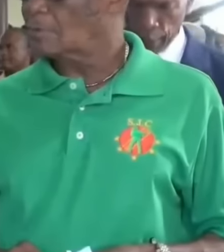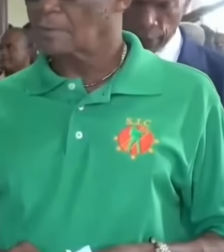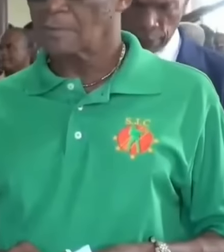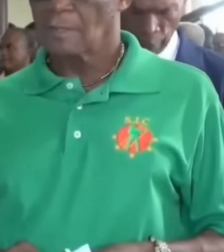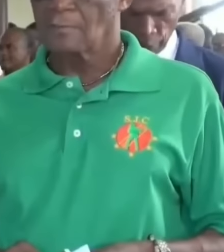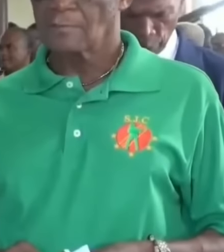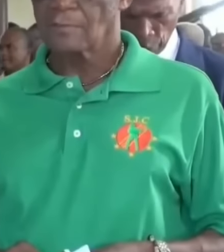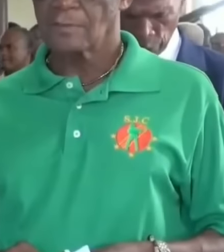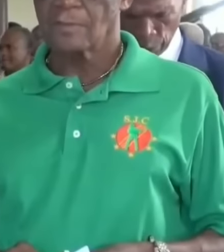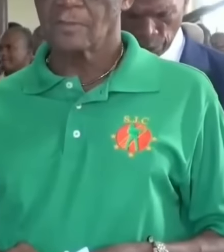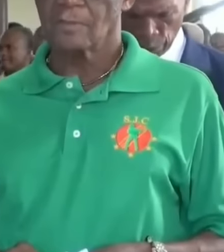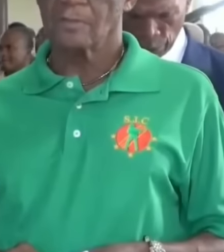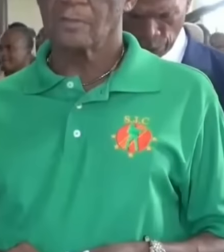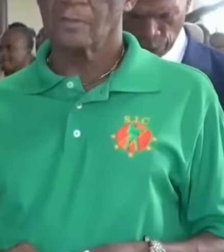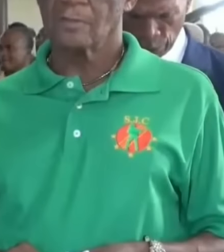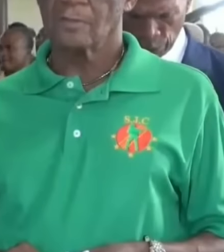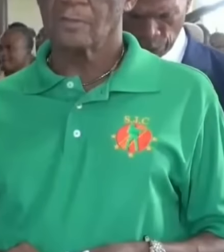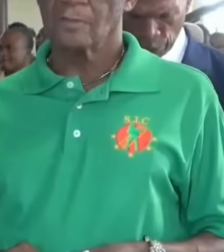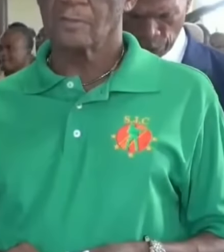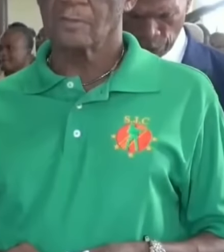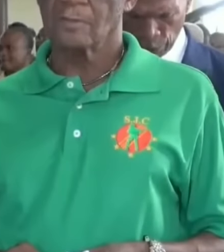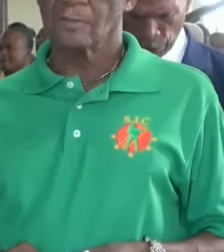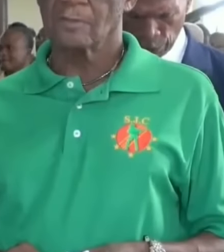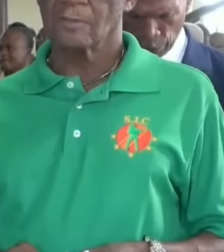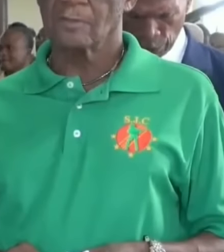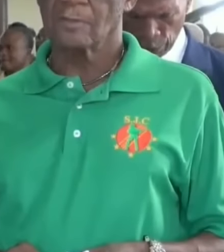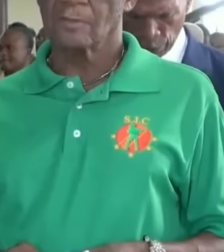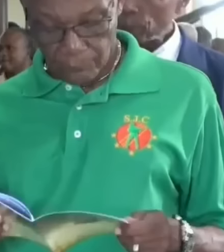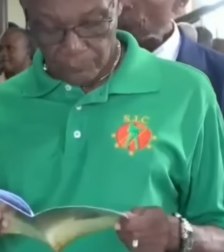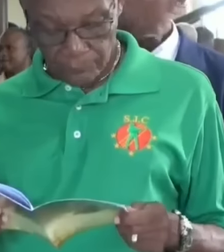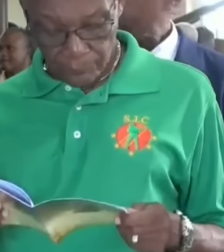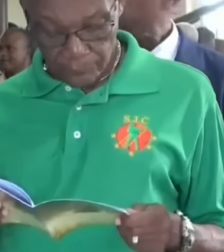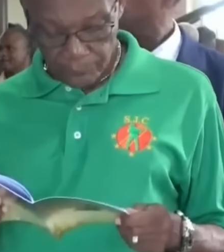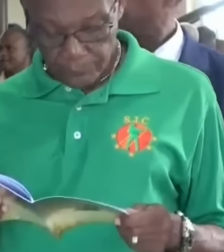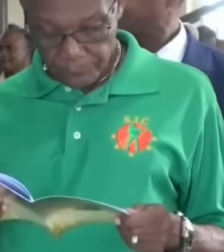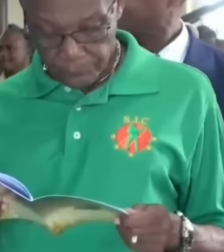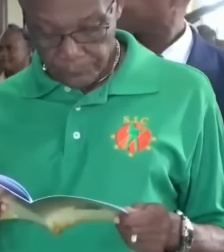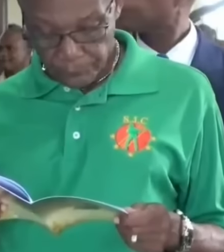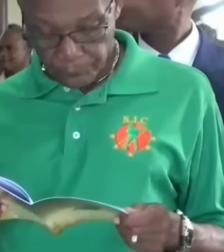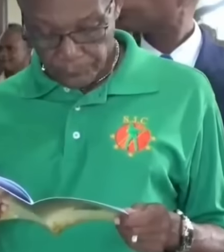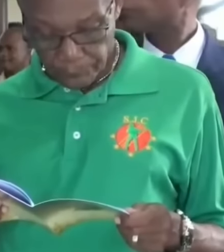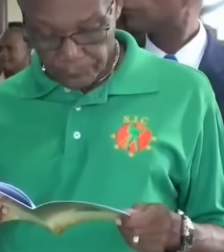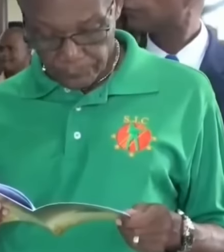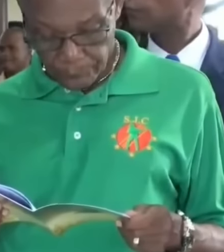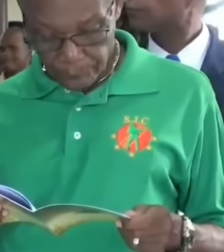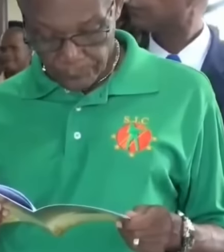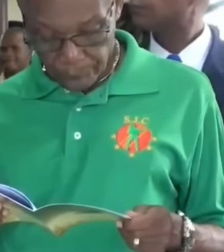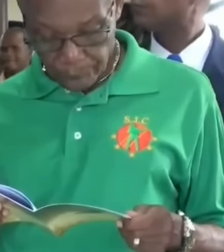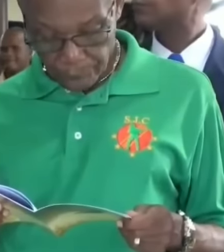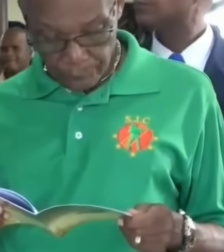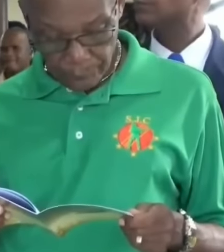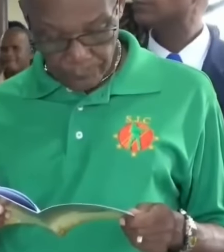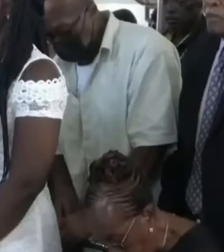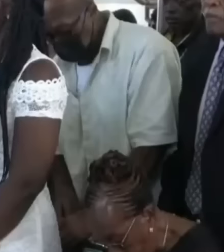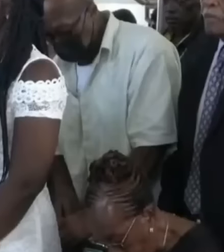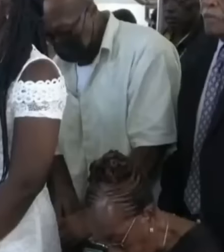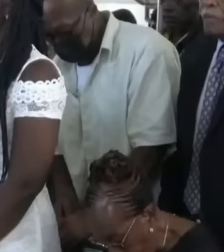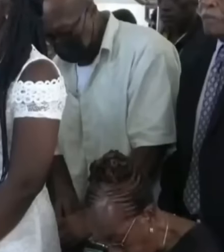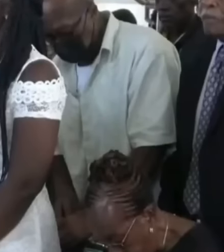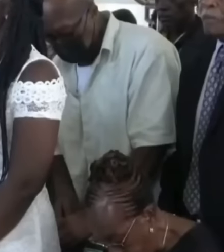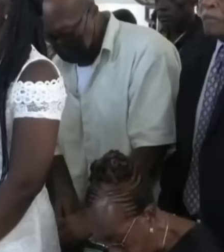as officials from the BCAL and BCA, that should be BCL and BCA, were some of those present at the service of